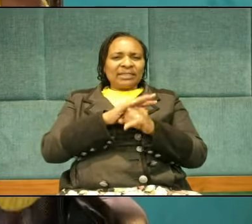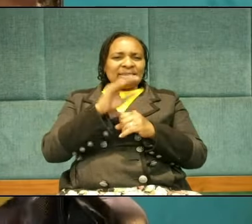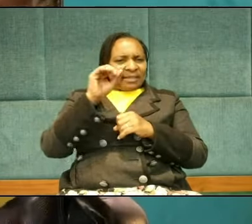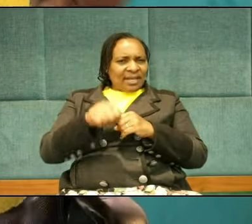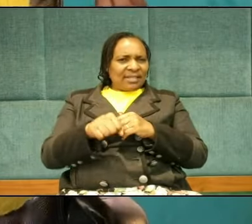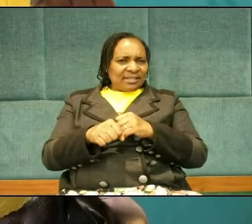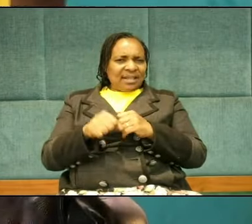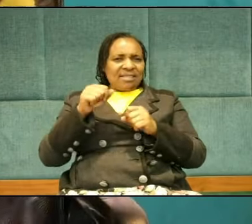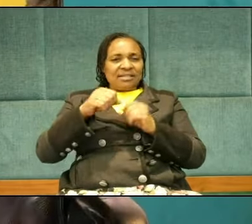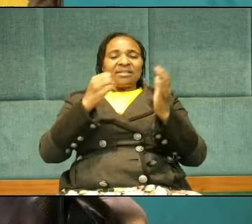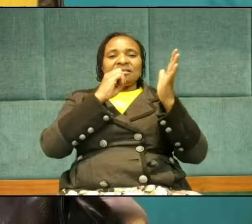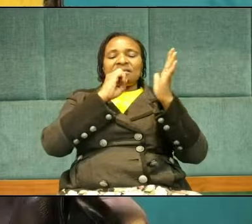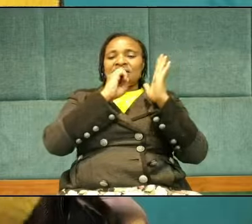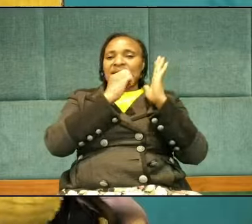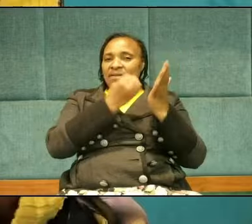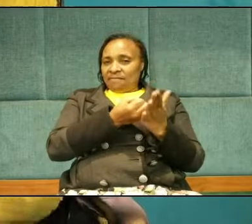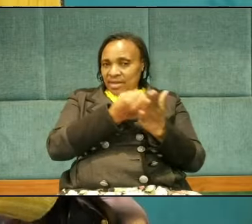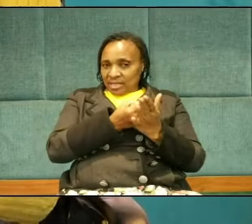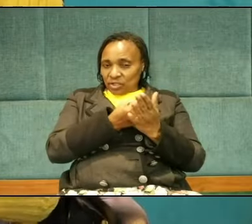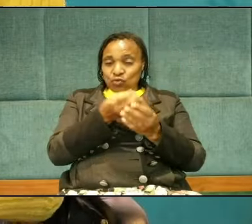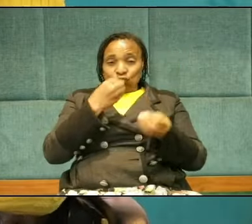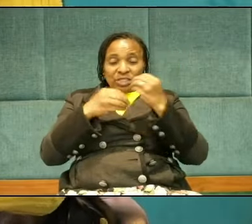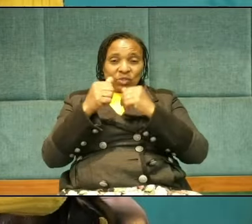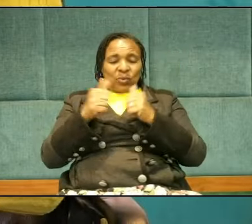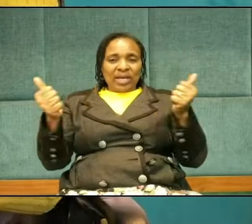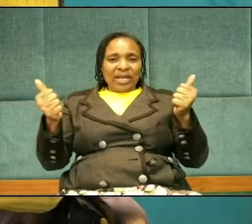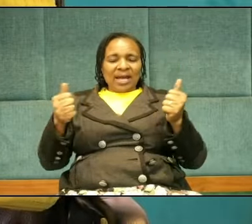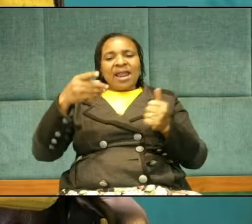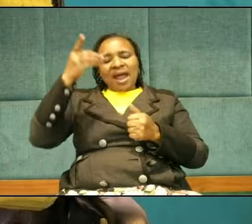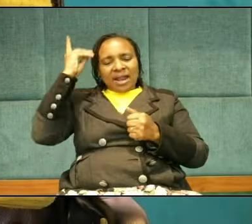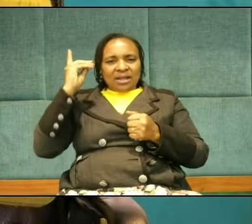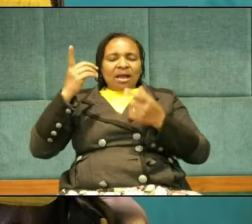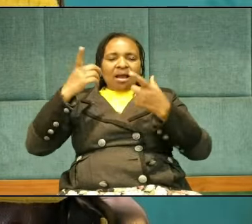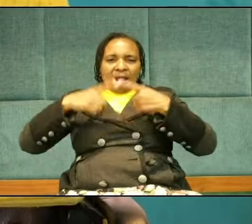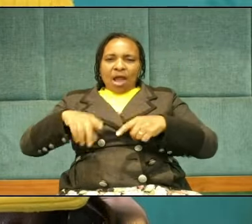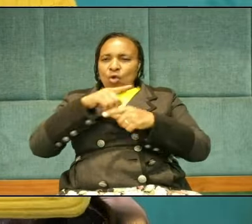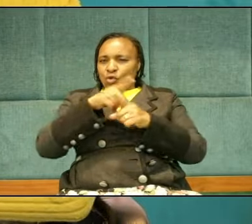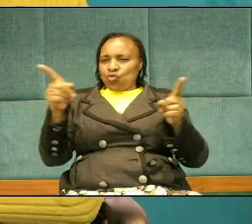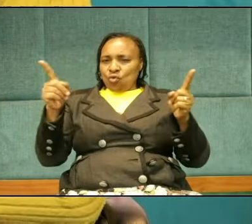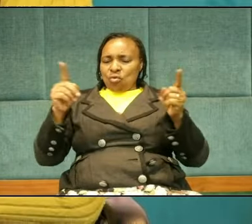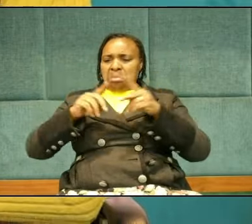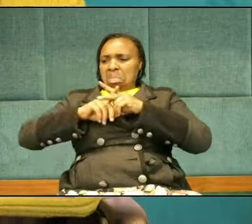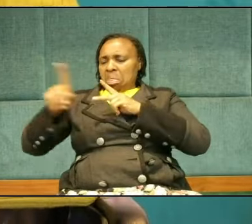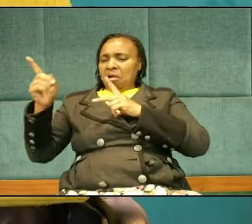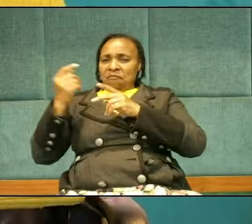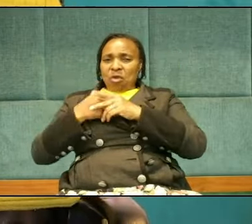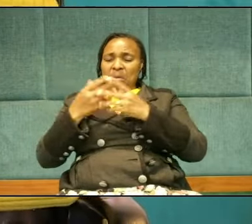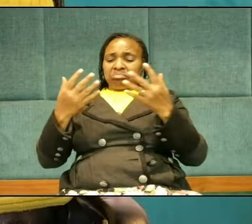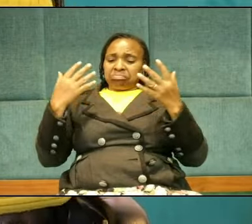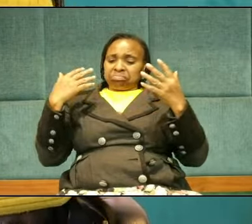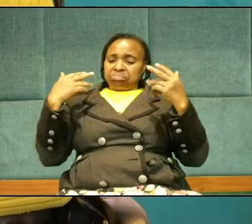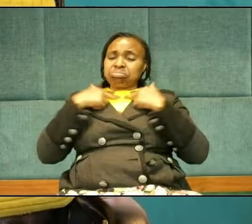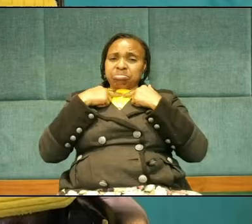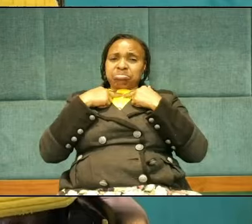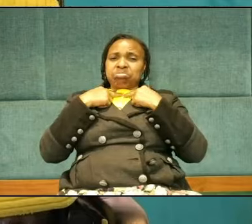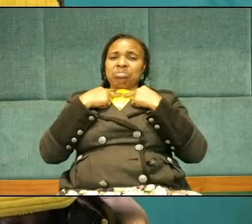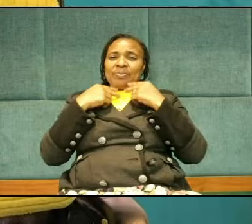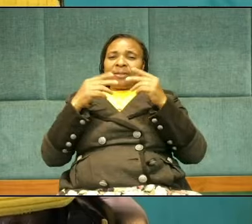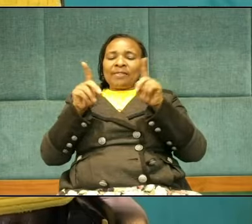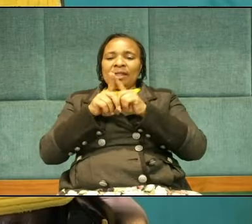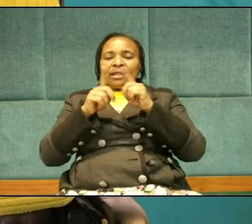this is the evidence to eat well, because being like Daniel will allow you to escape from exile and escape from the wrath of